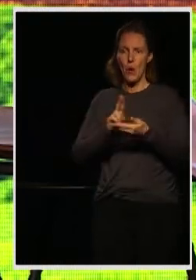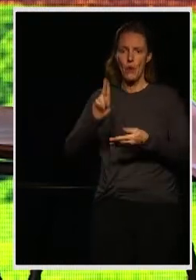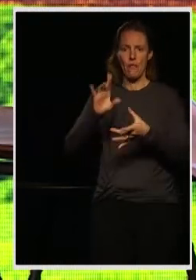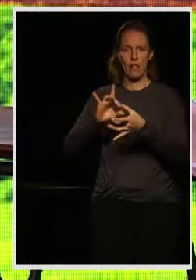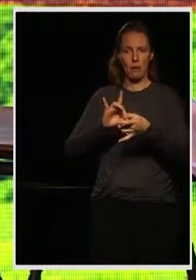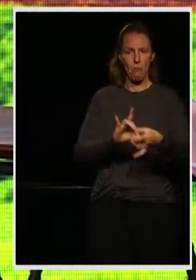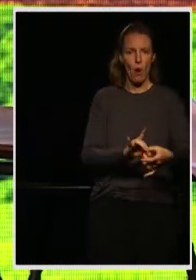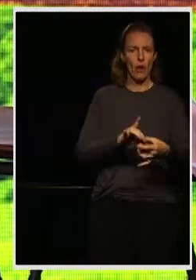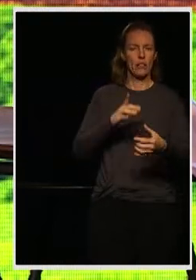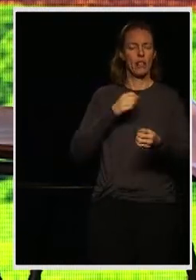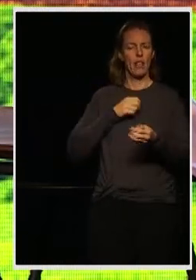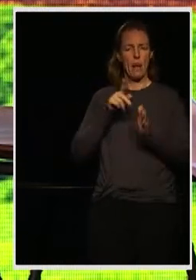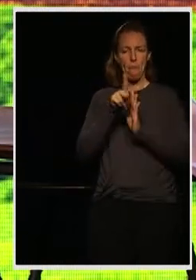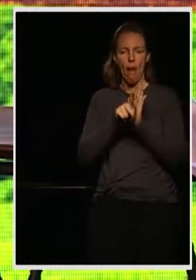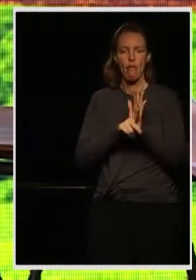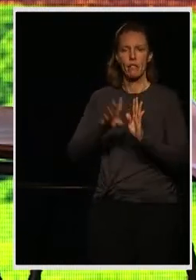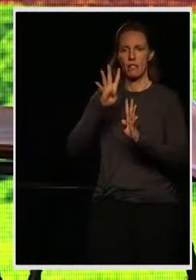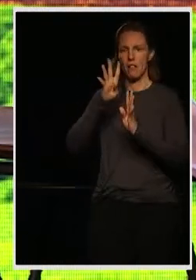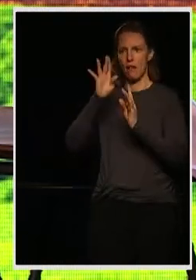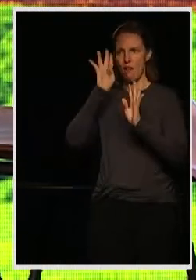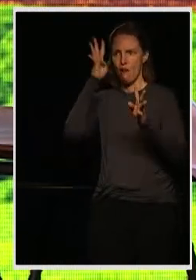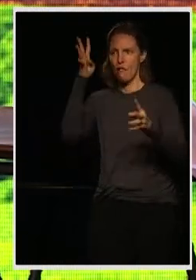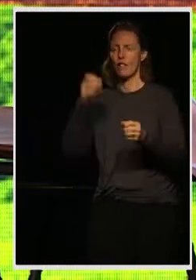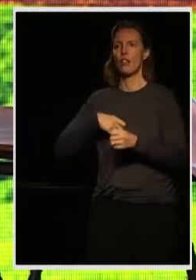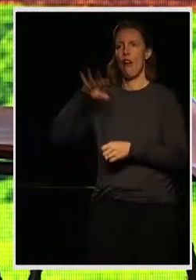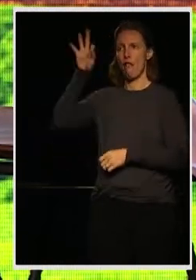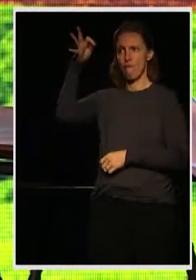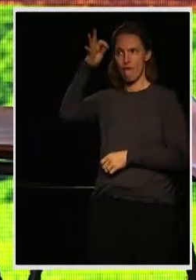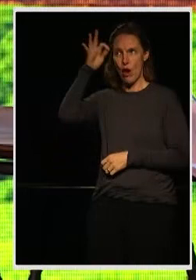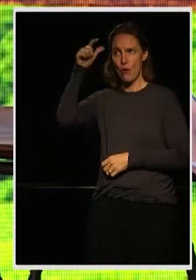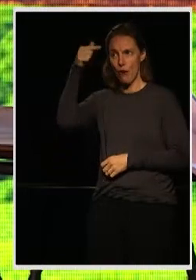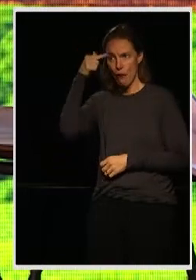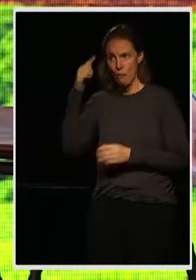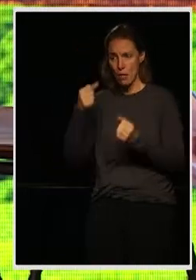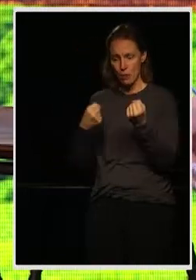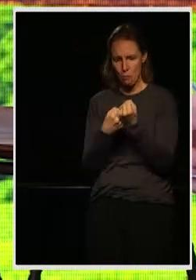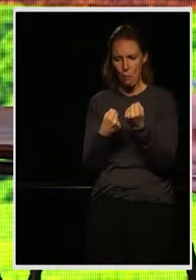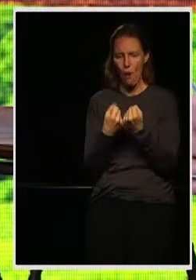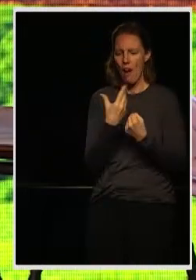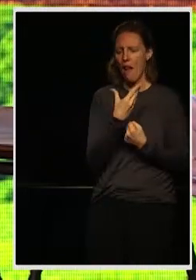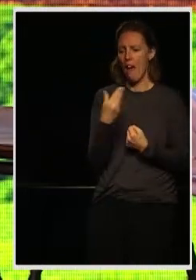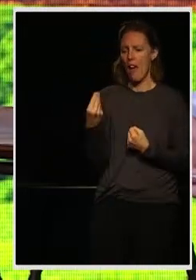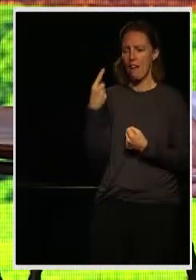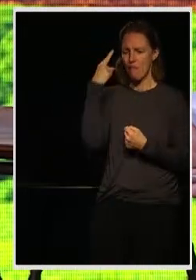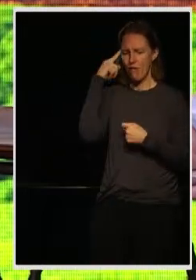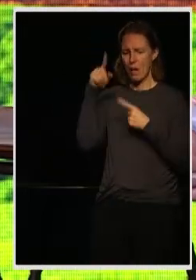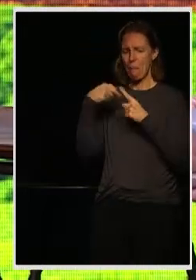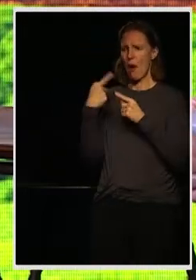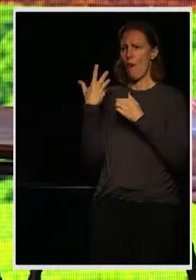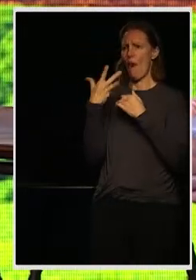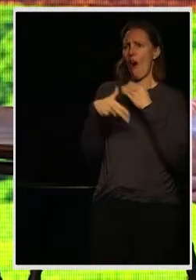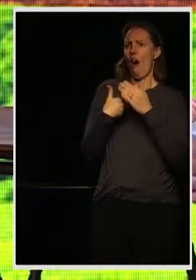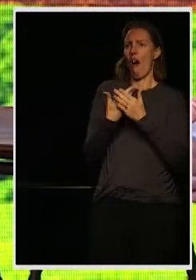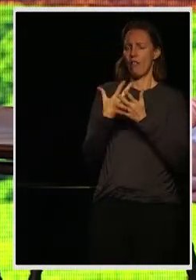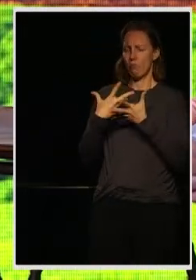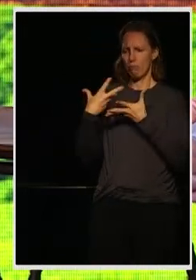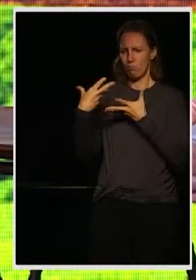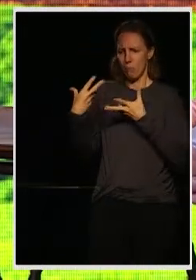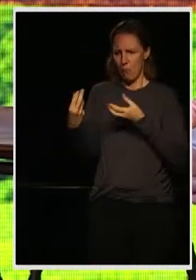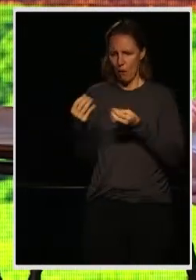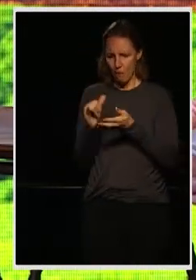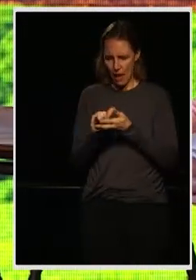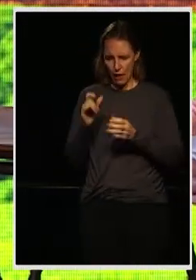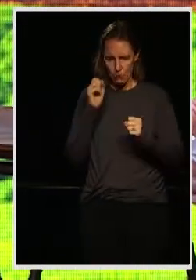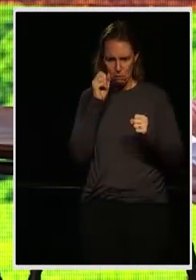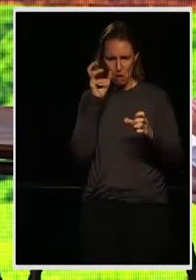partnerships, policy innovation, federal government support. And if you think about all that's come out of that, it's incredible.